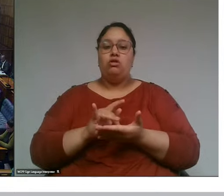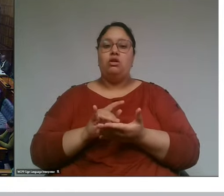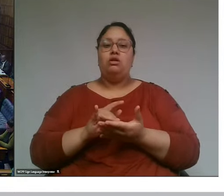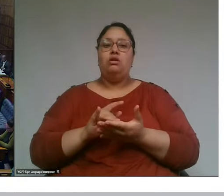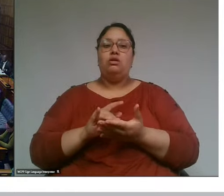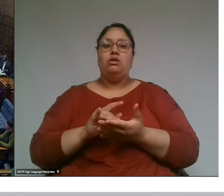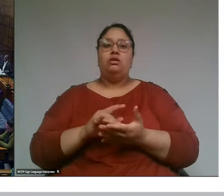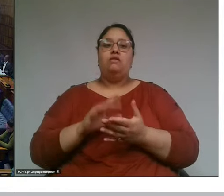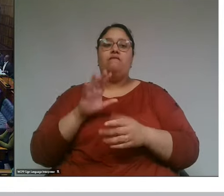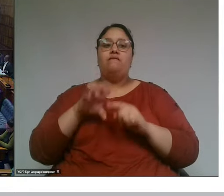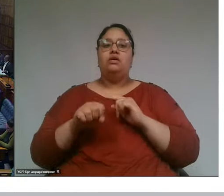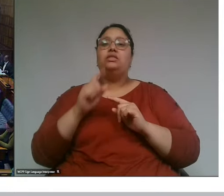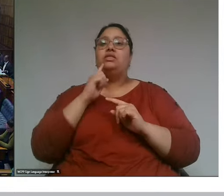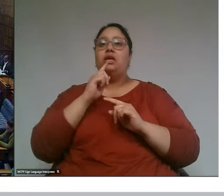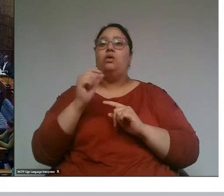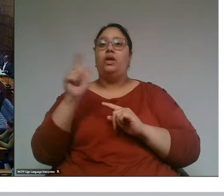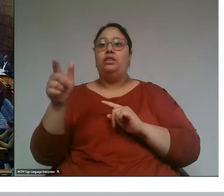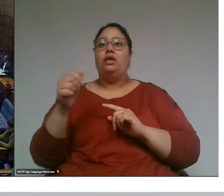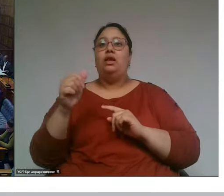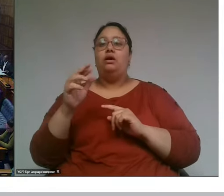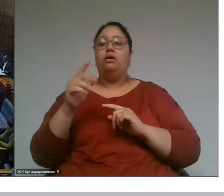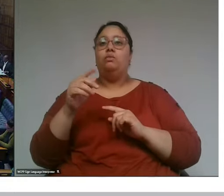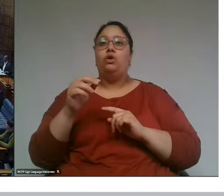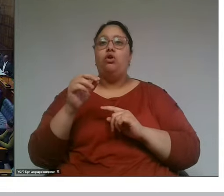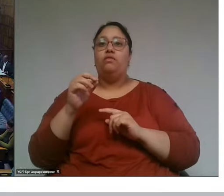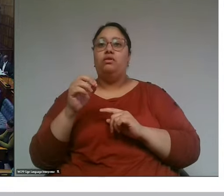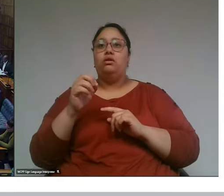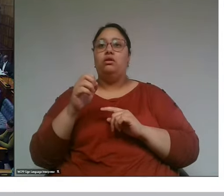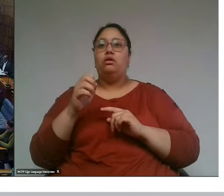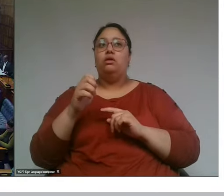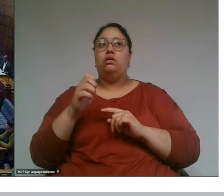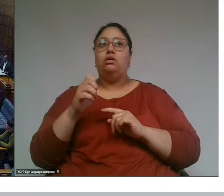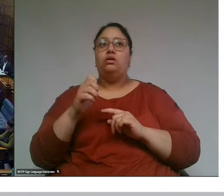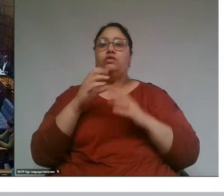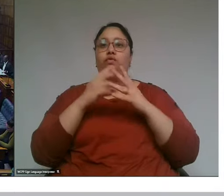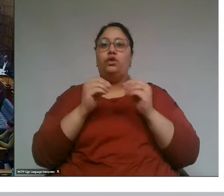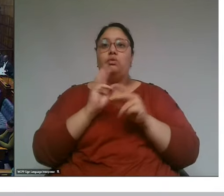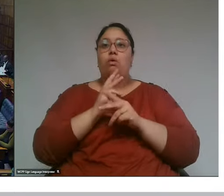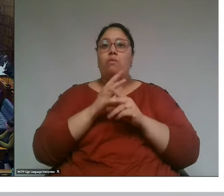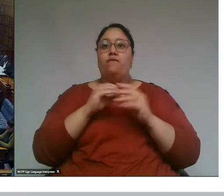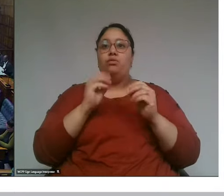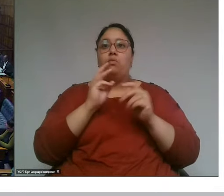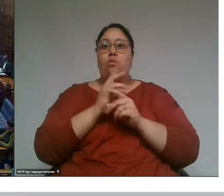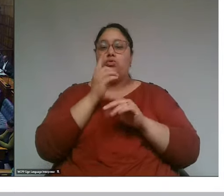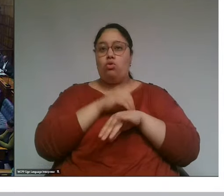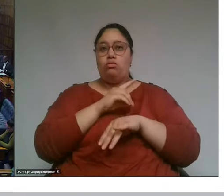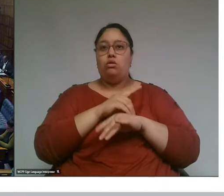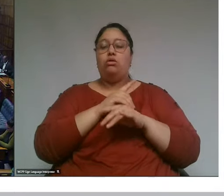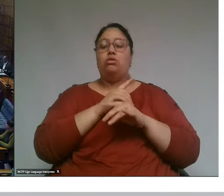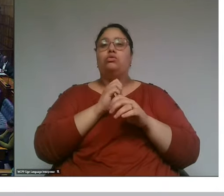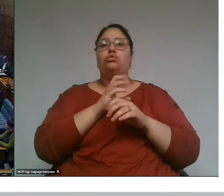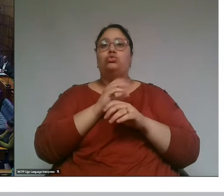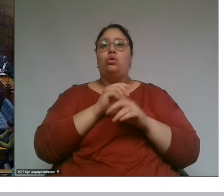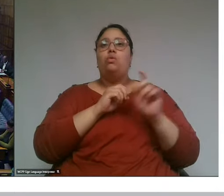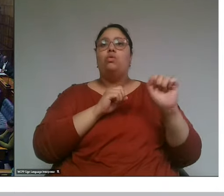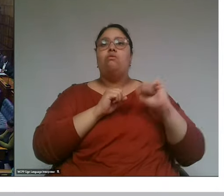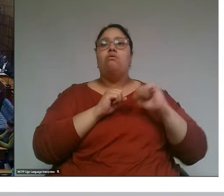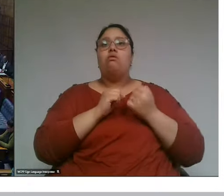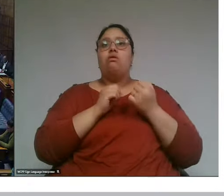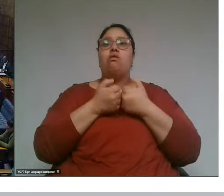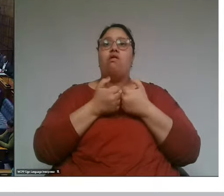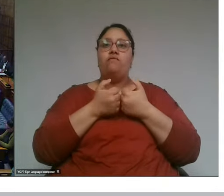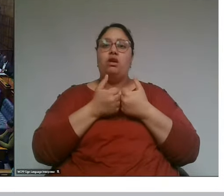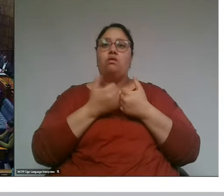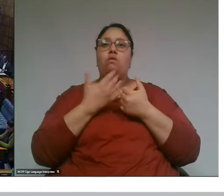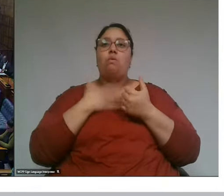found on page 143 um where the pictures uh significantly different there and probably the more